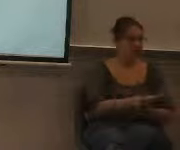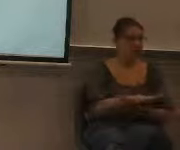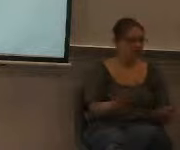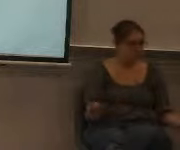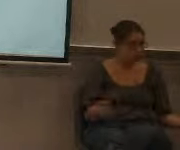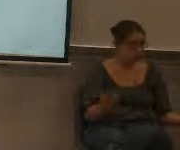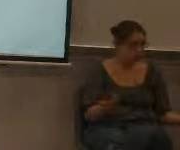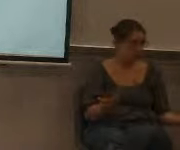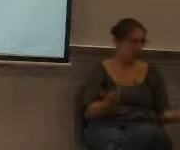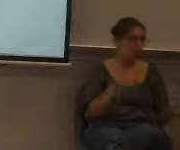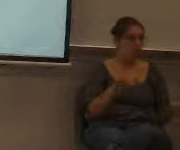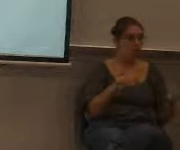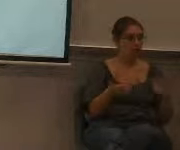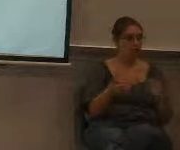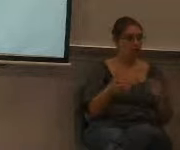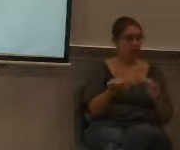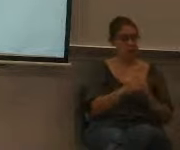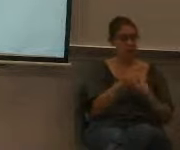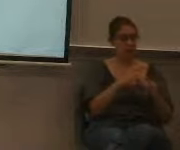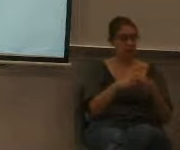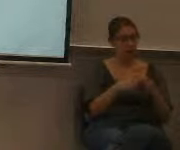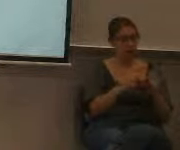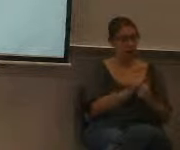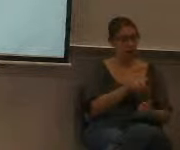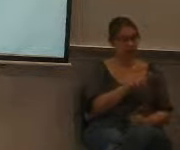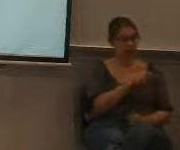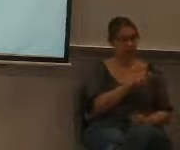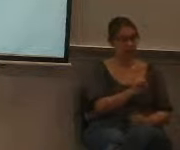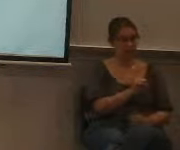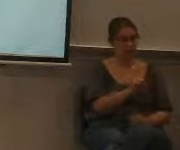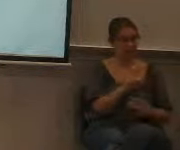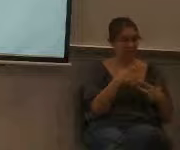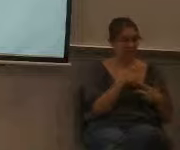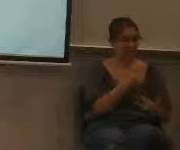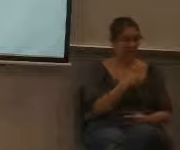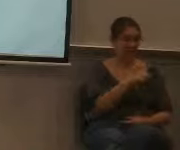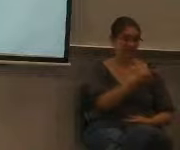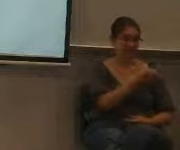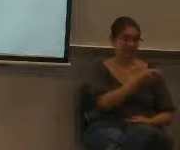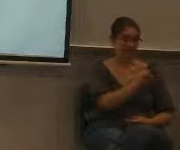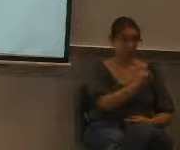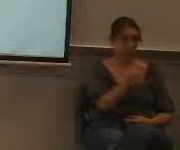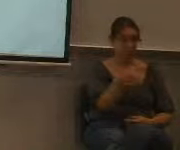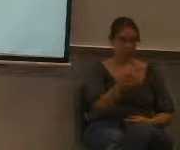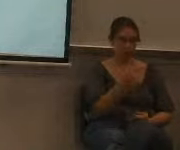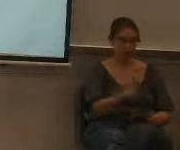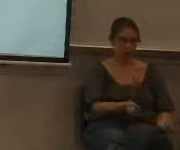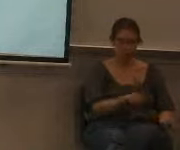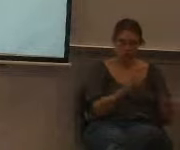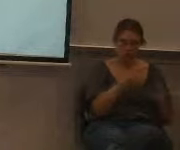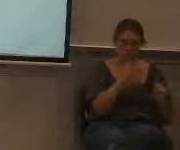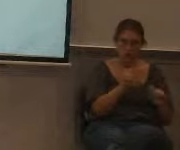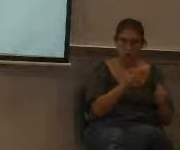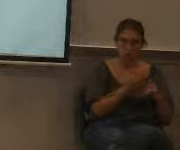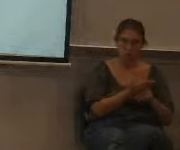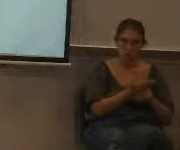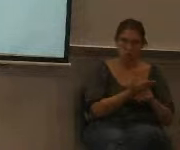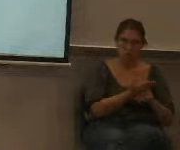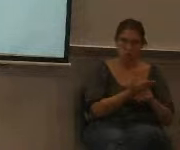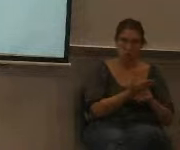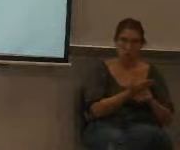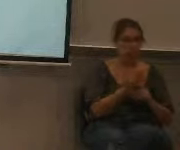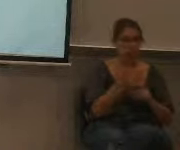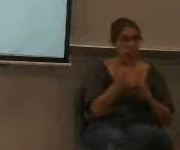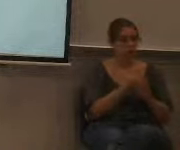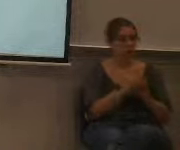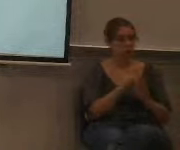be dams that only so much water can get through it. So when we've had these big floods on the Mississippi, for example, upstream of St. Louis